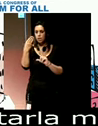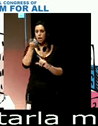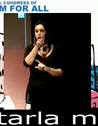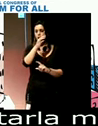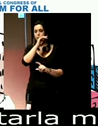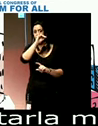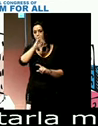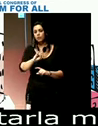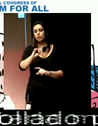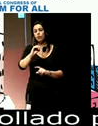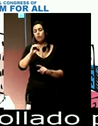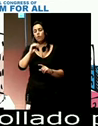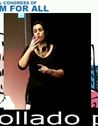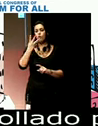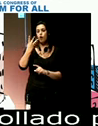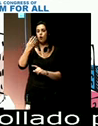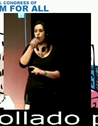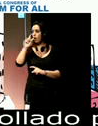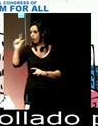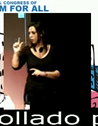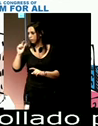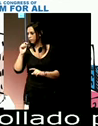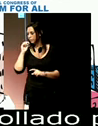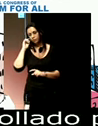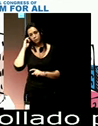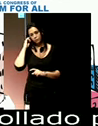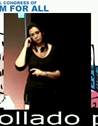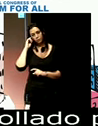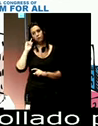There's another web, Artists for All,